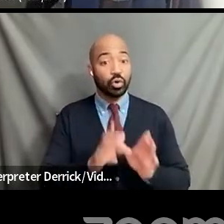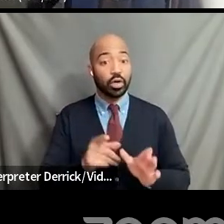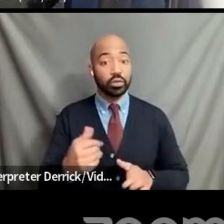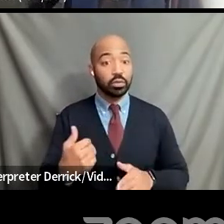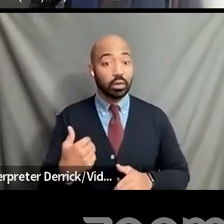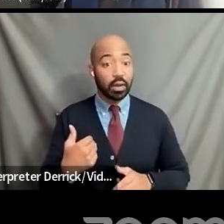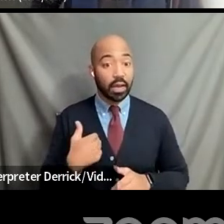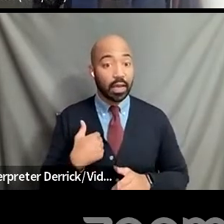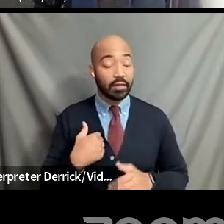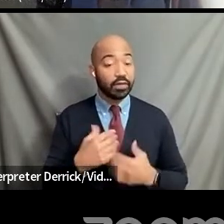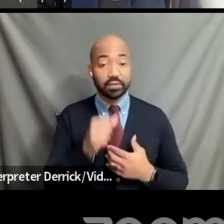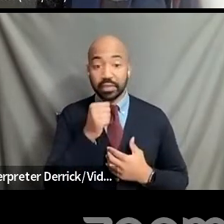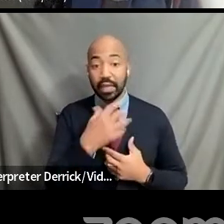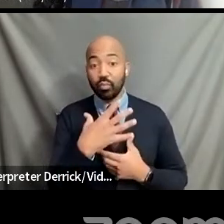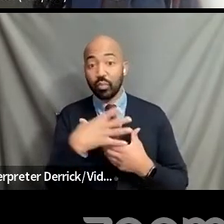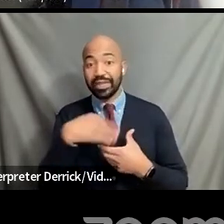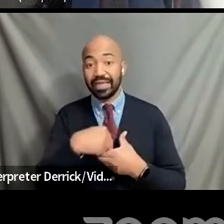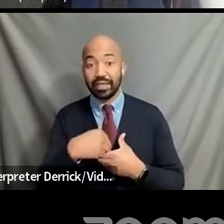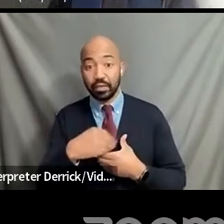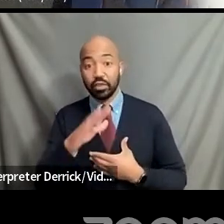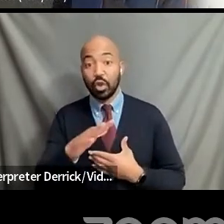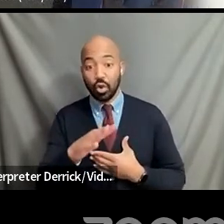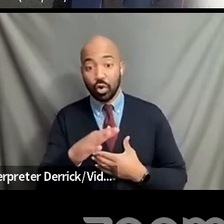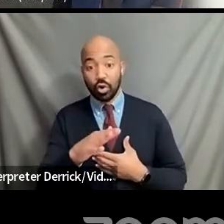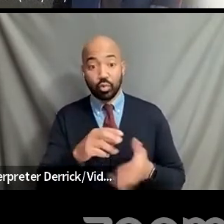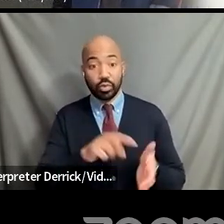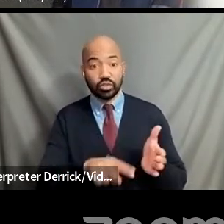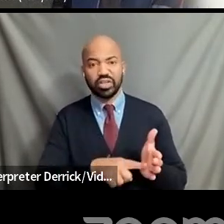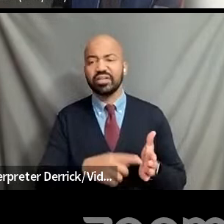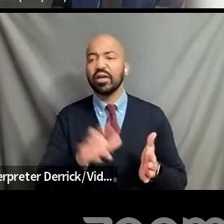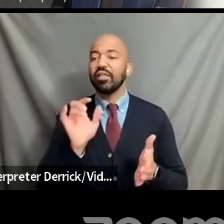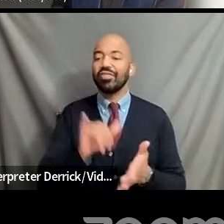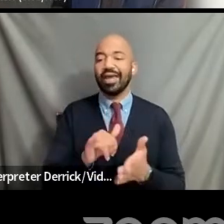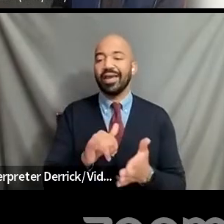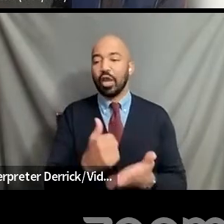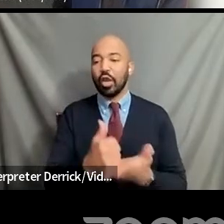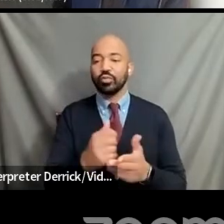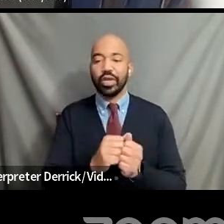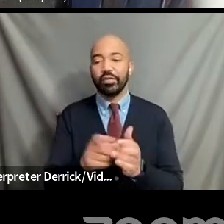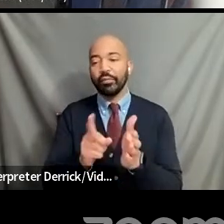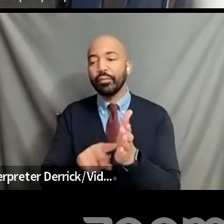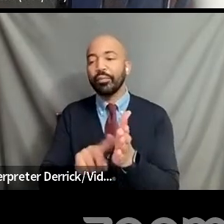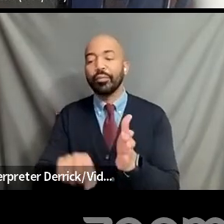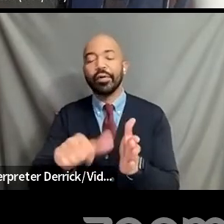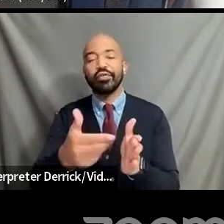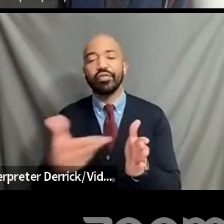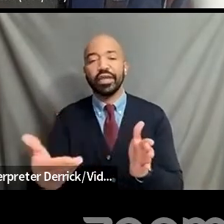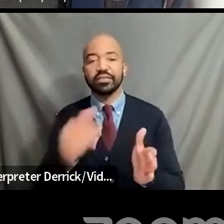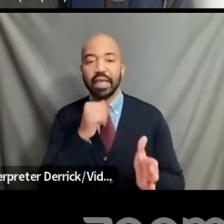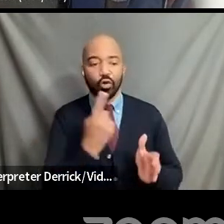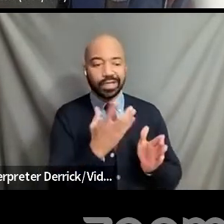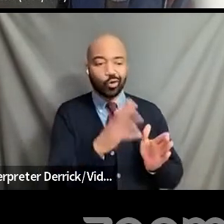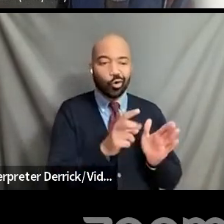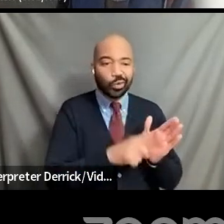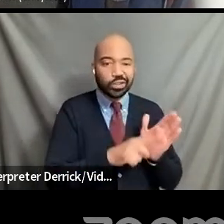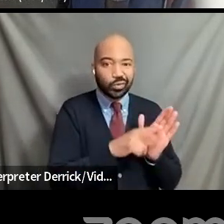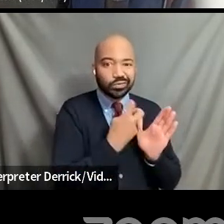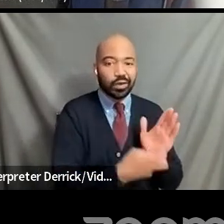outside of your research, that's a really great avenue to explore different things other than your research, right? So you can